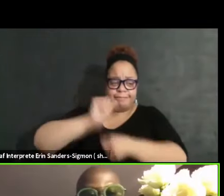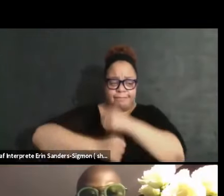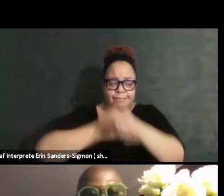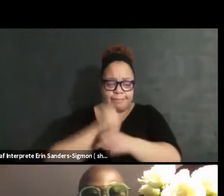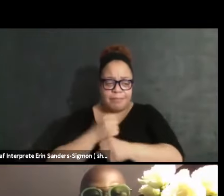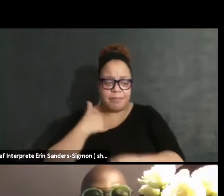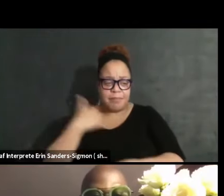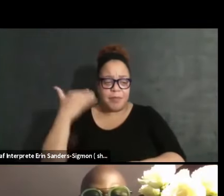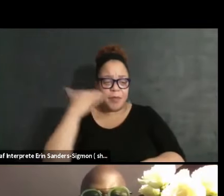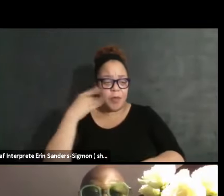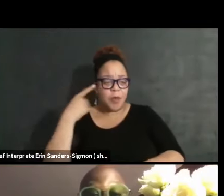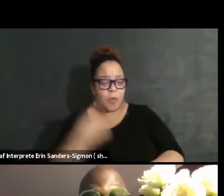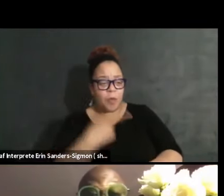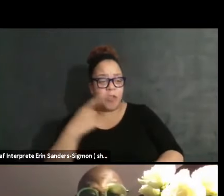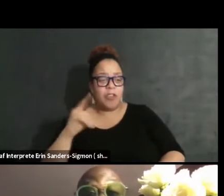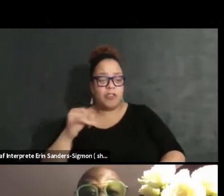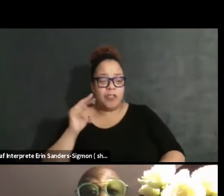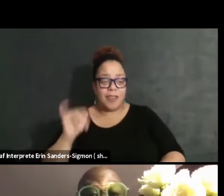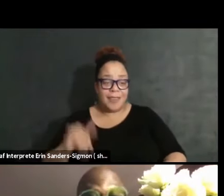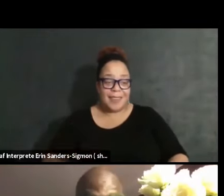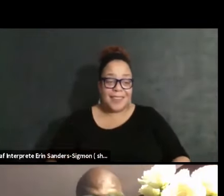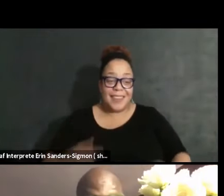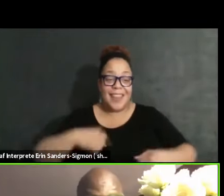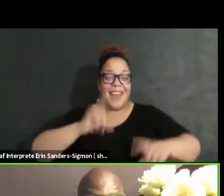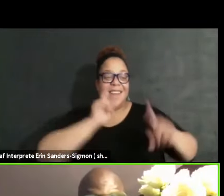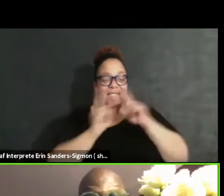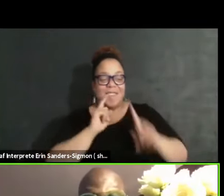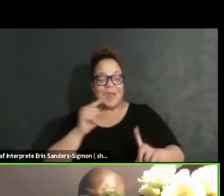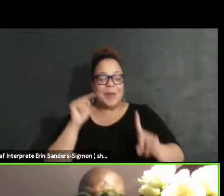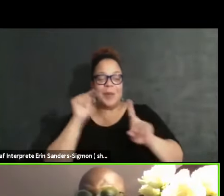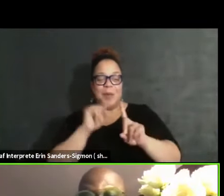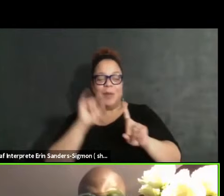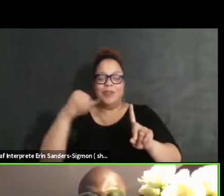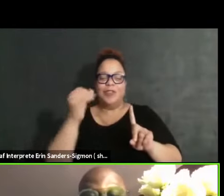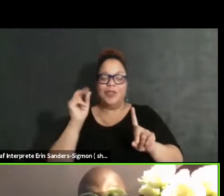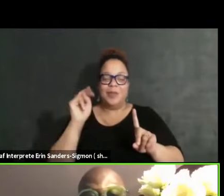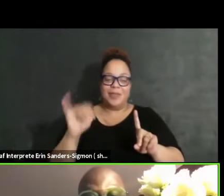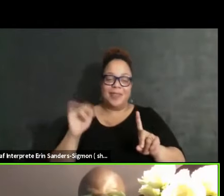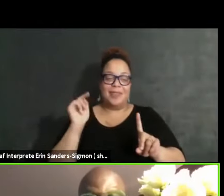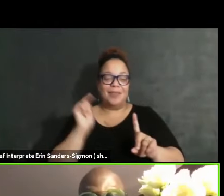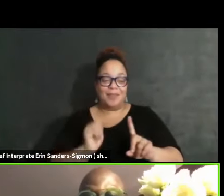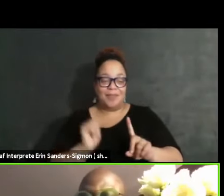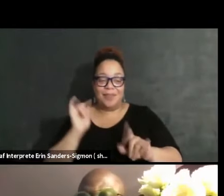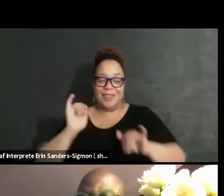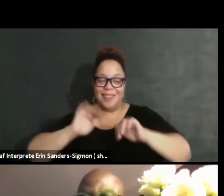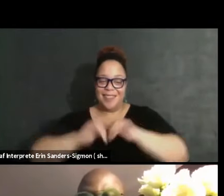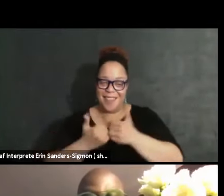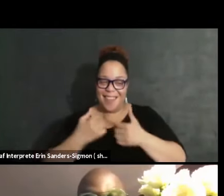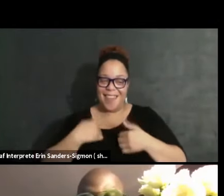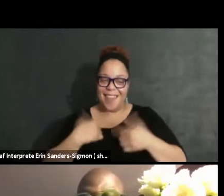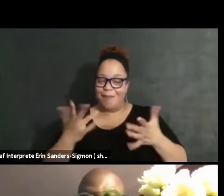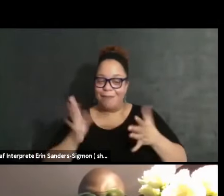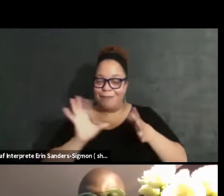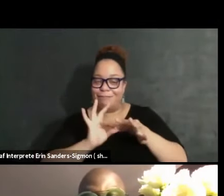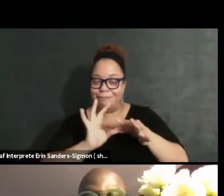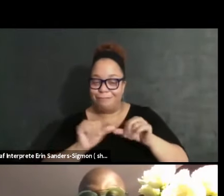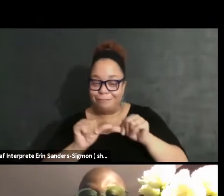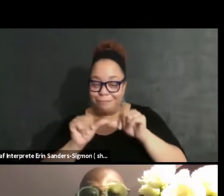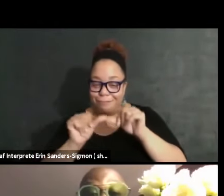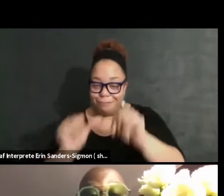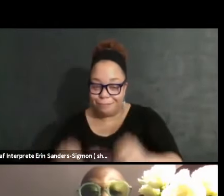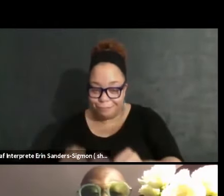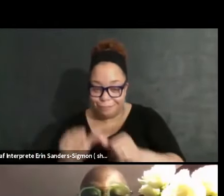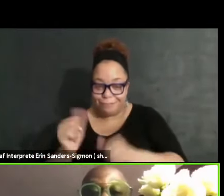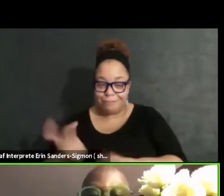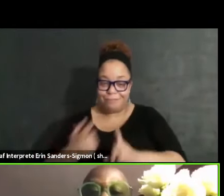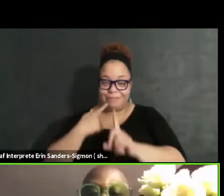Osato. I did. That's how far we go back. You know what I mean? At the very, very beginning. And